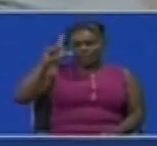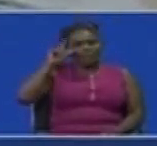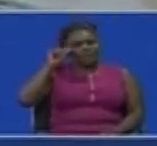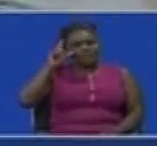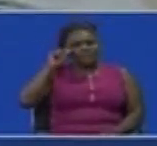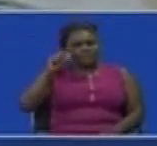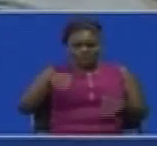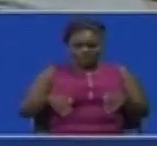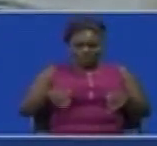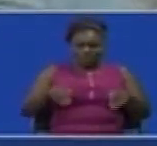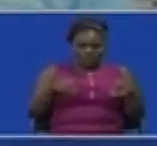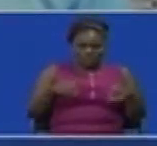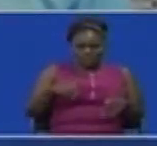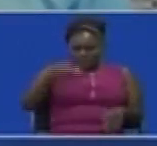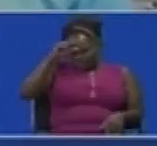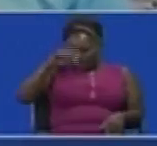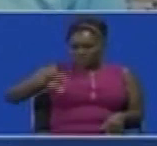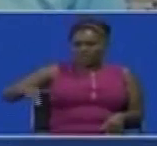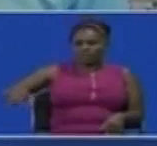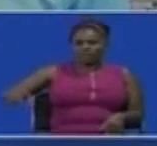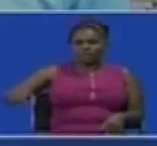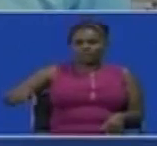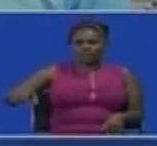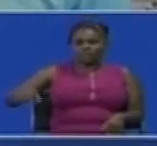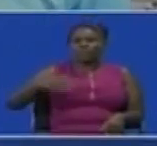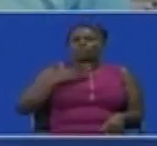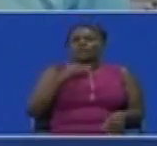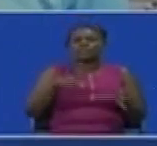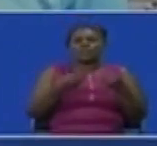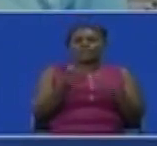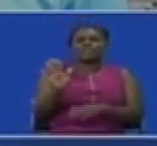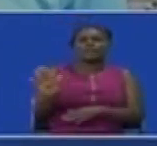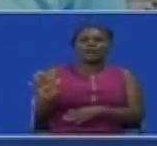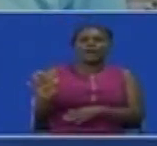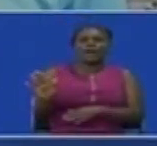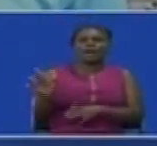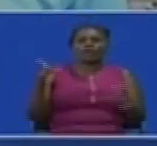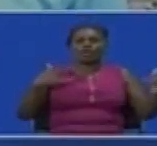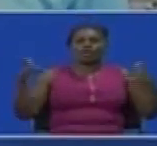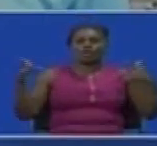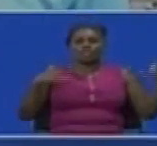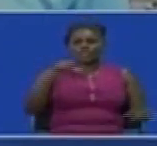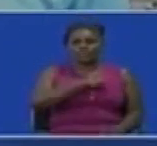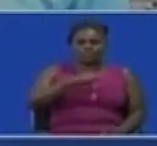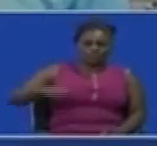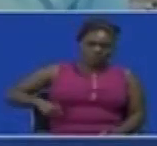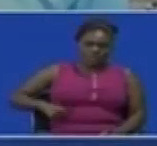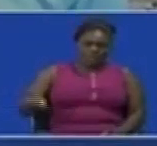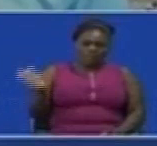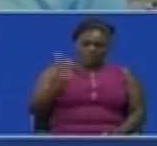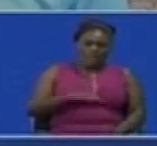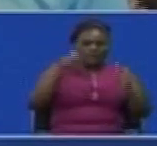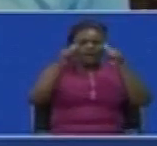county government of Mombasa. They are saying they are still packaging their response to this allegation that have been raised by the Senator of Mombasa, Hassan Omar Hassan. Back to you,